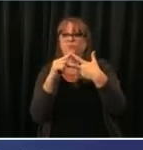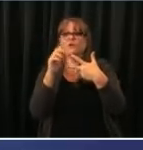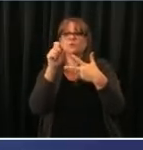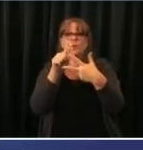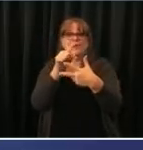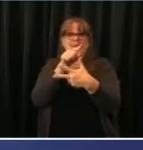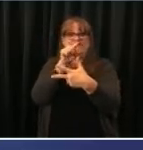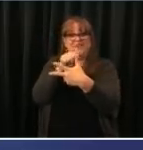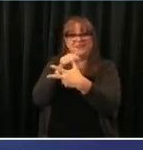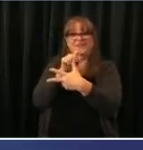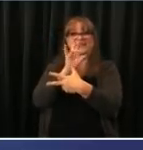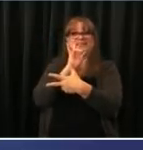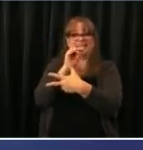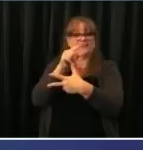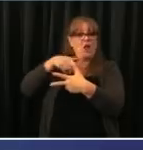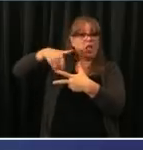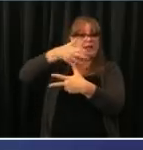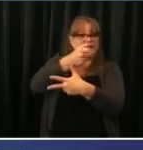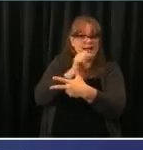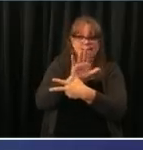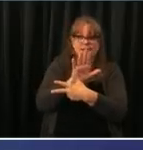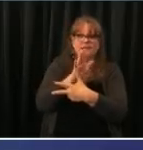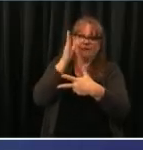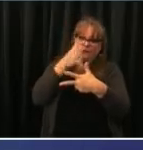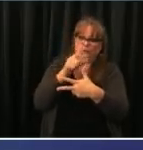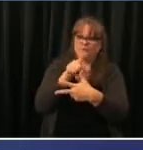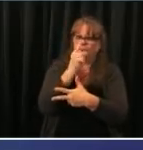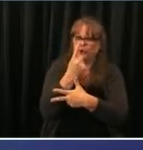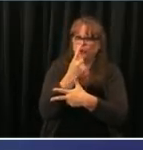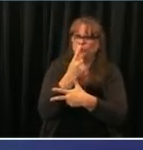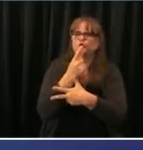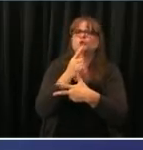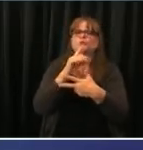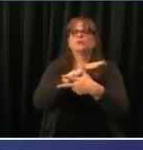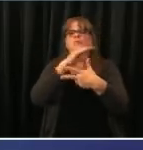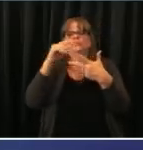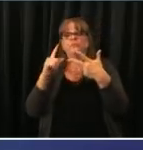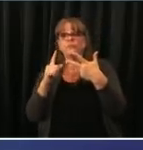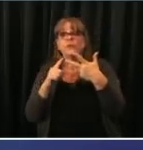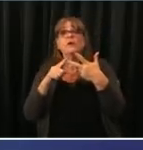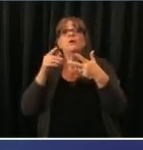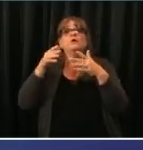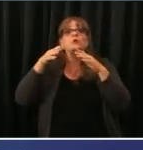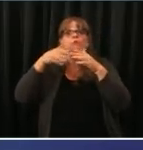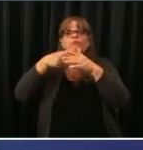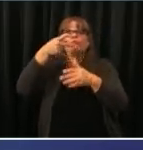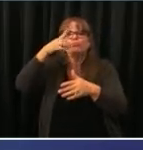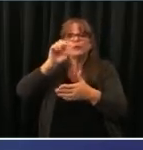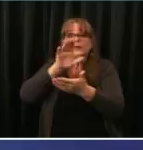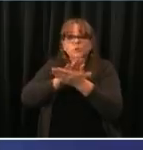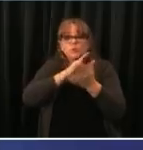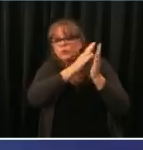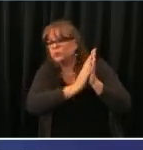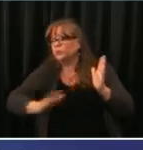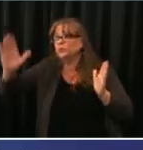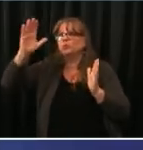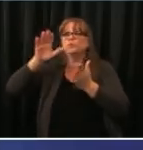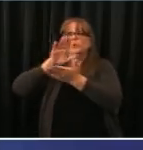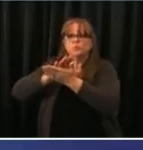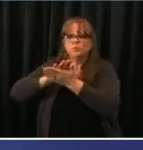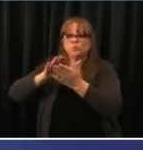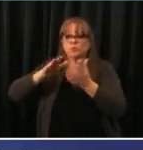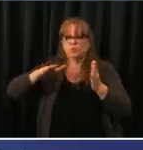yet, as well as all preschool through 12th grade educators and licensed child care workers to ensure that they can